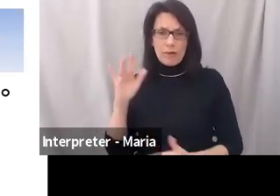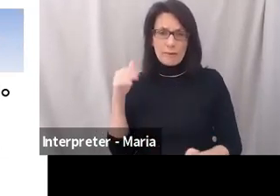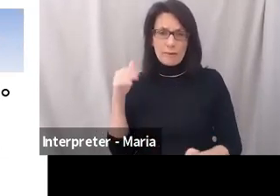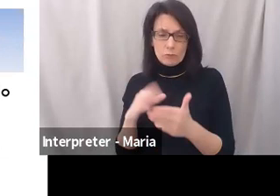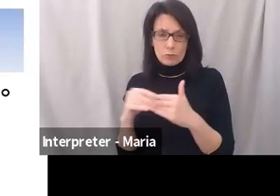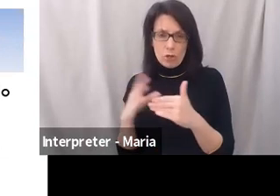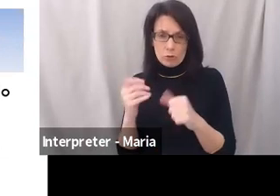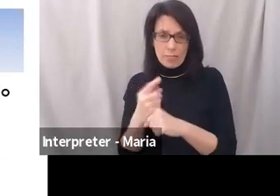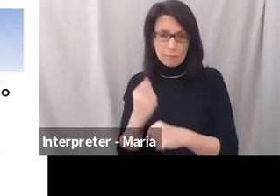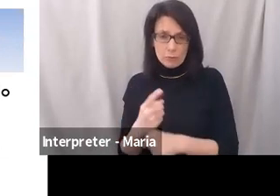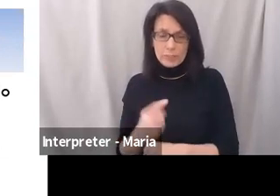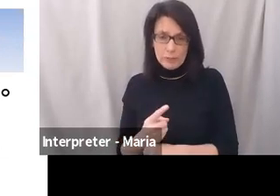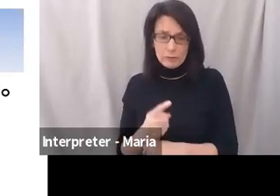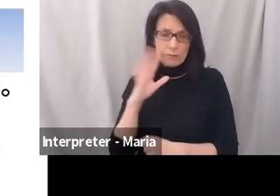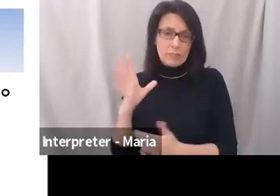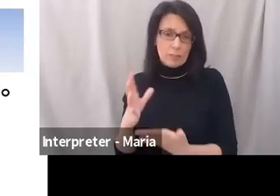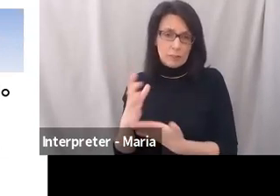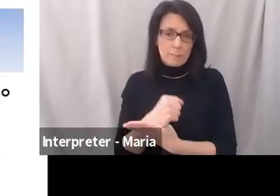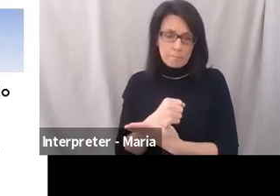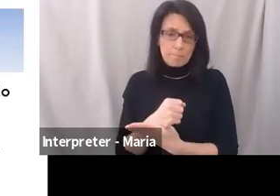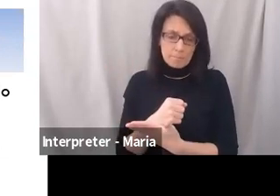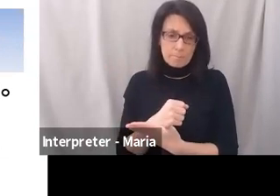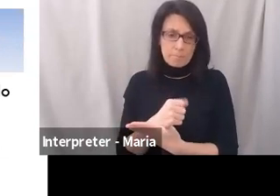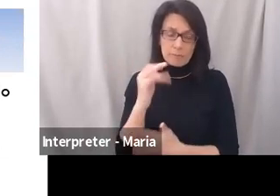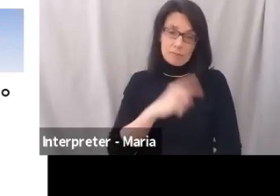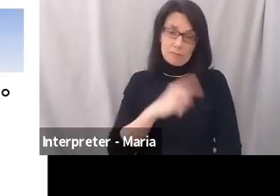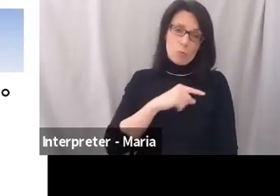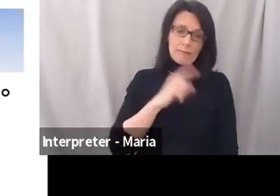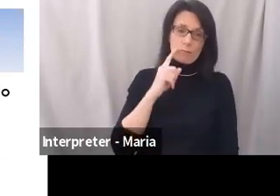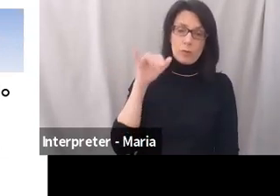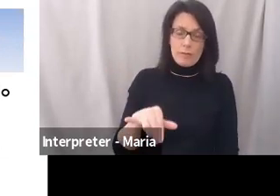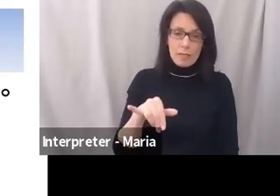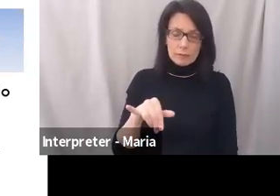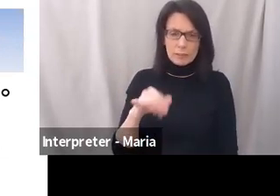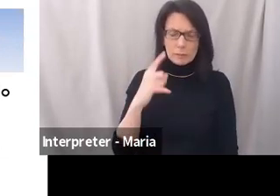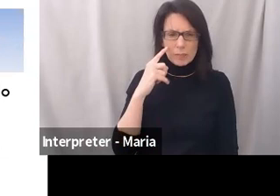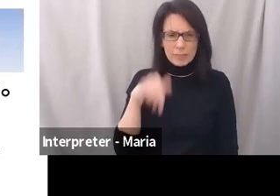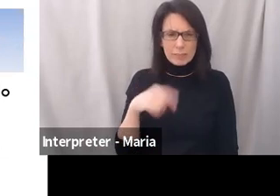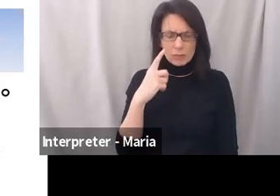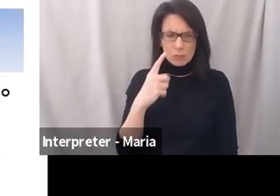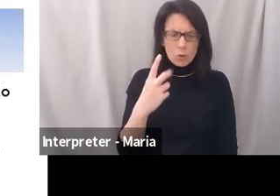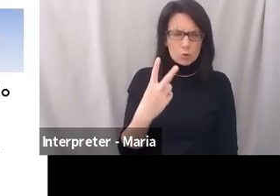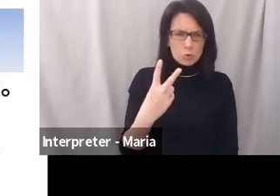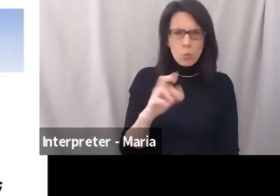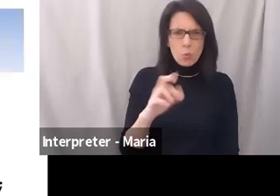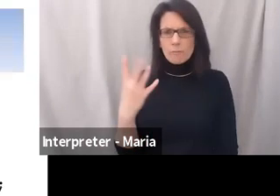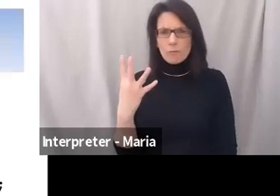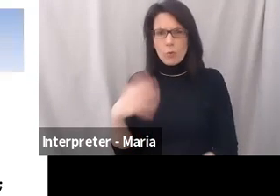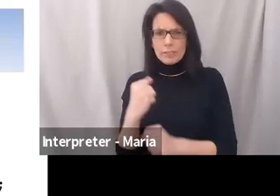125,000 a year income. So you might be qualified for this one. It's for 2 or 4 years of